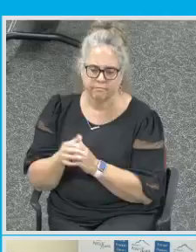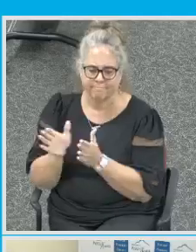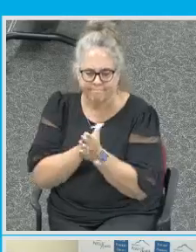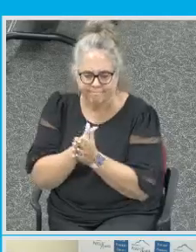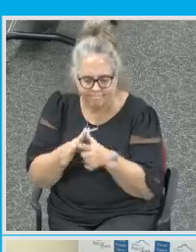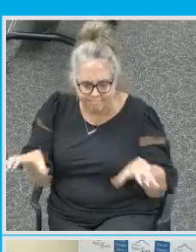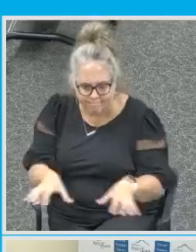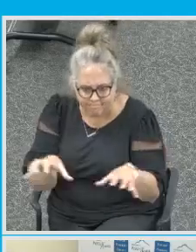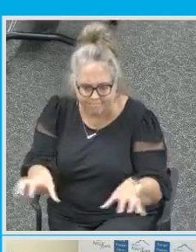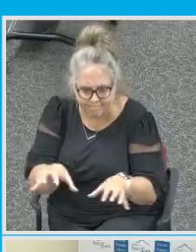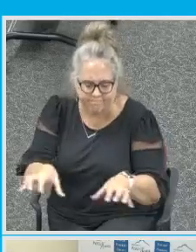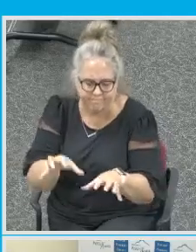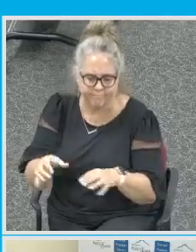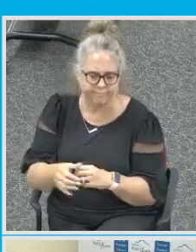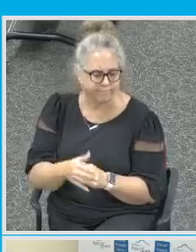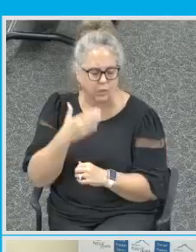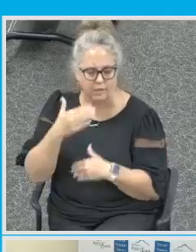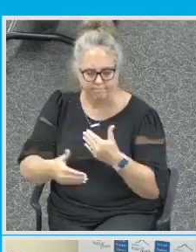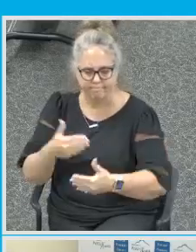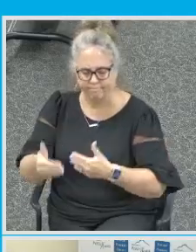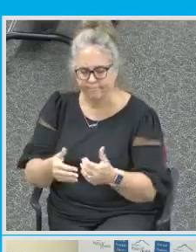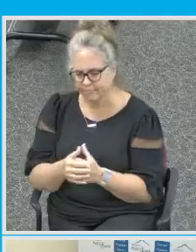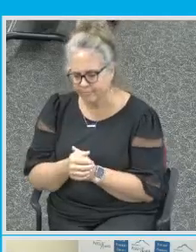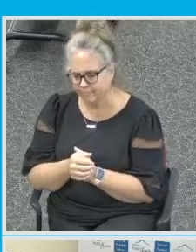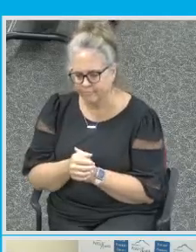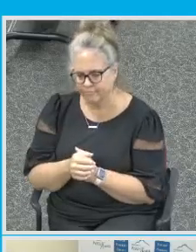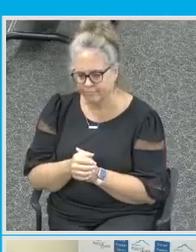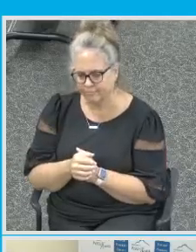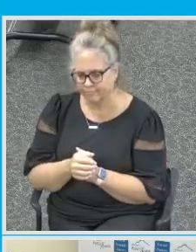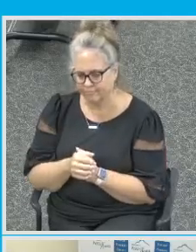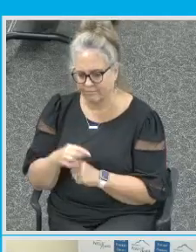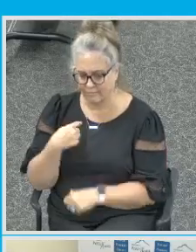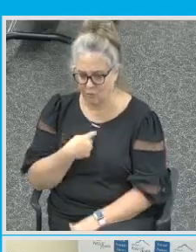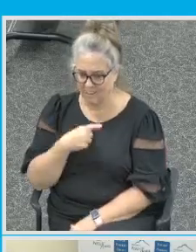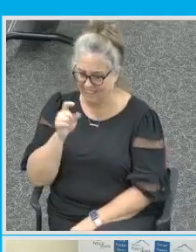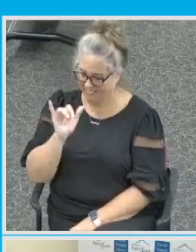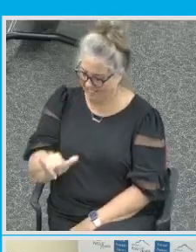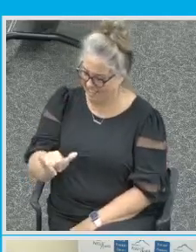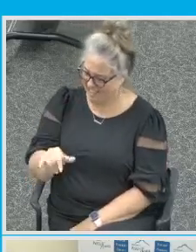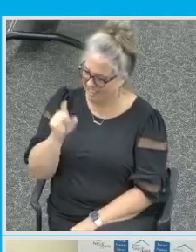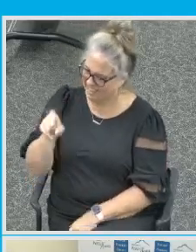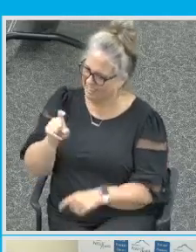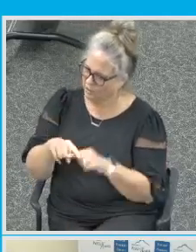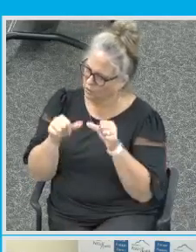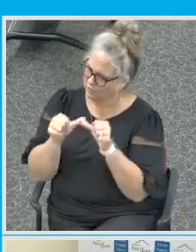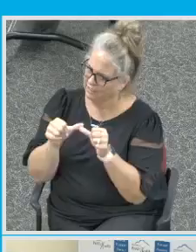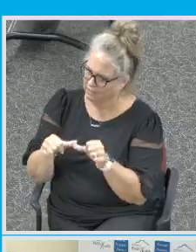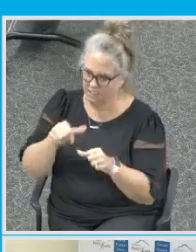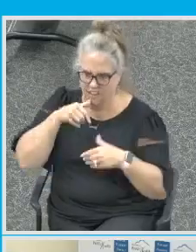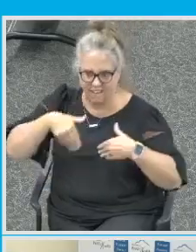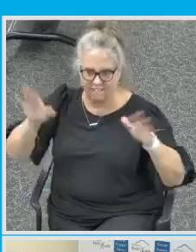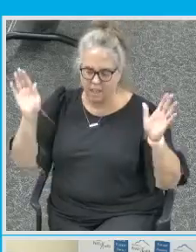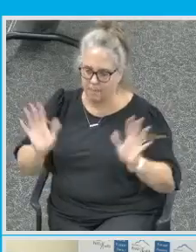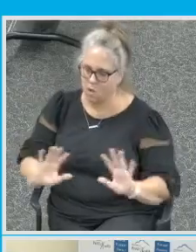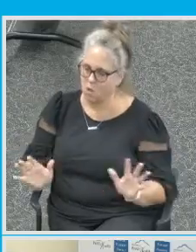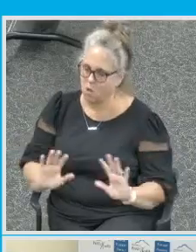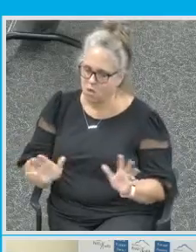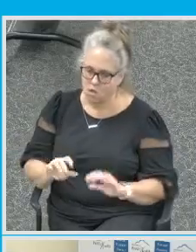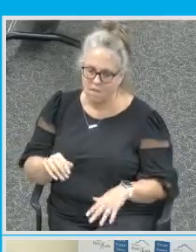very well, and we do need to maintain that and not let up. We also